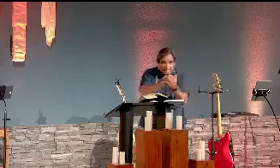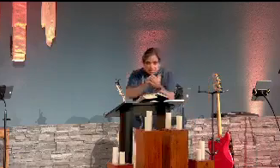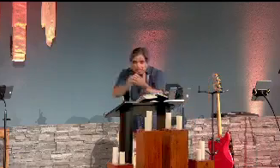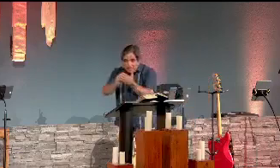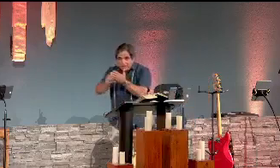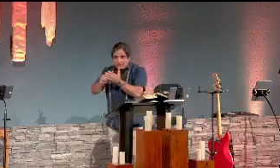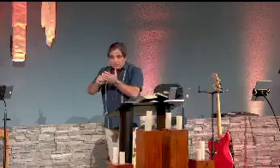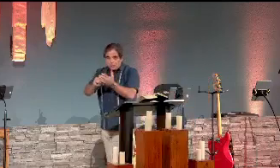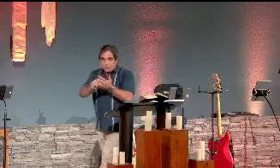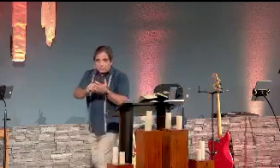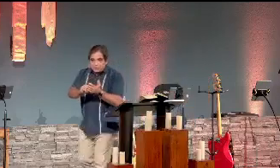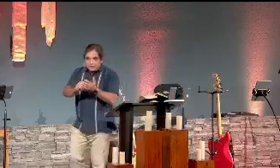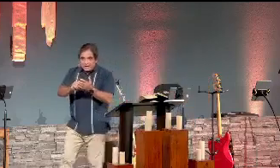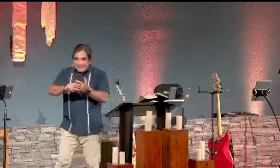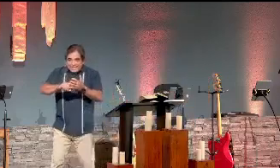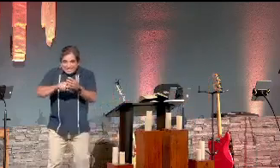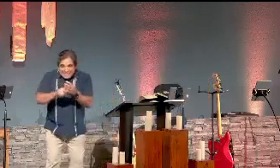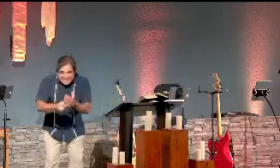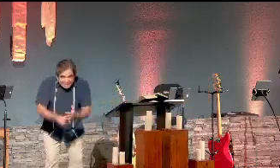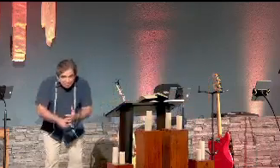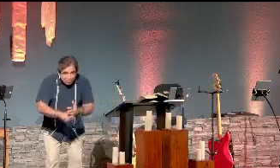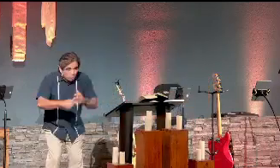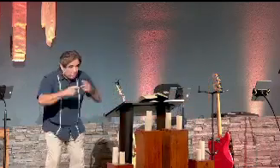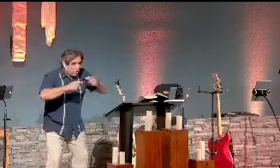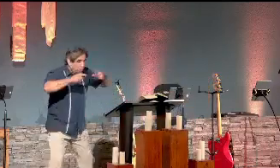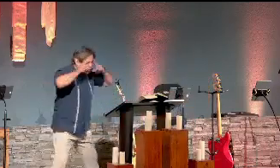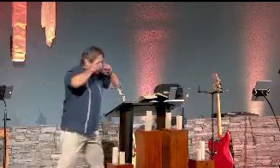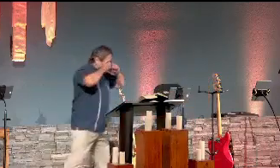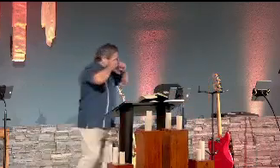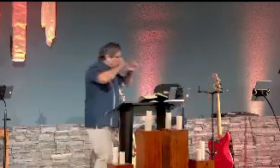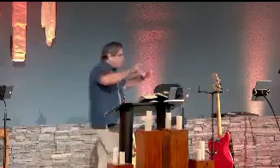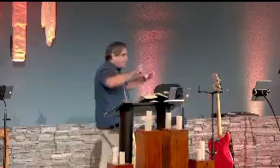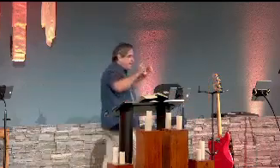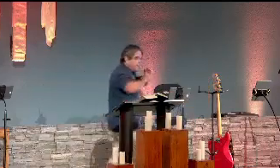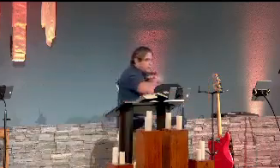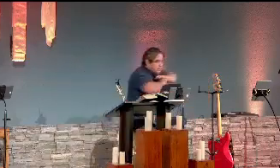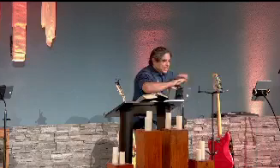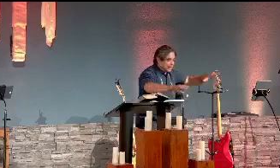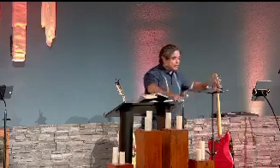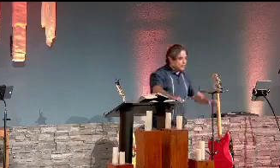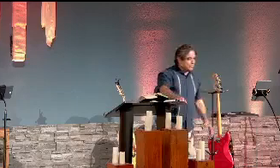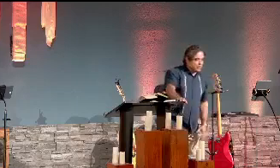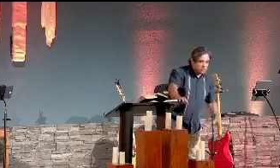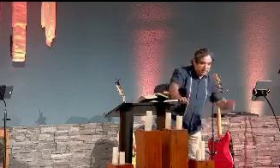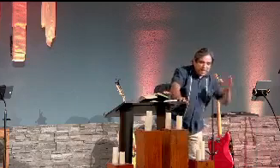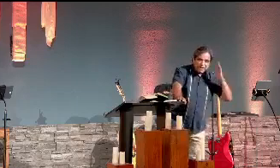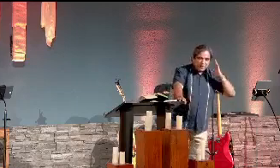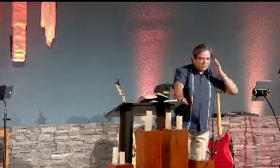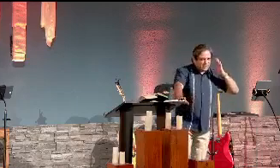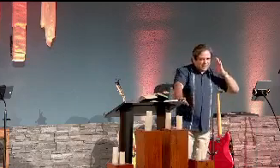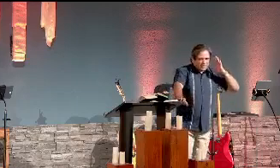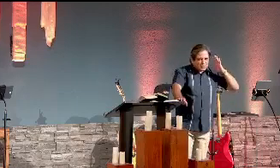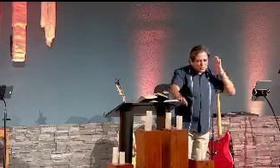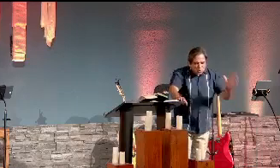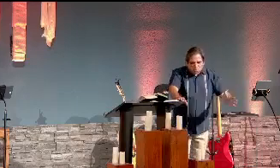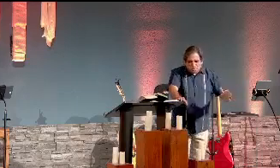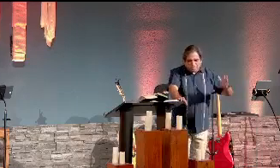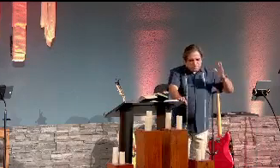and as he's penning these words, Nero, one of the worst Roman emperors that ever lived, it was a guy that was